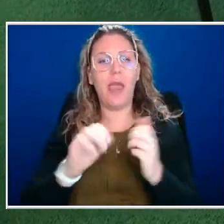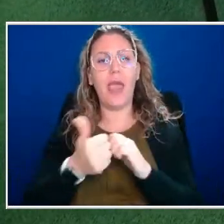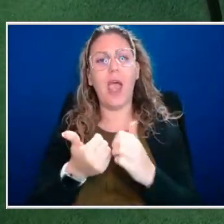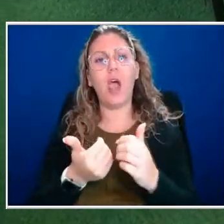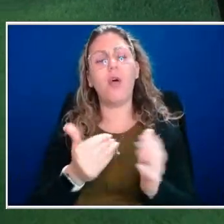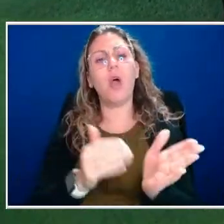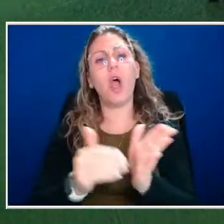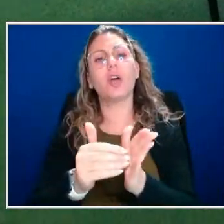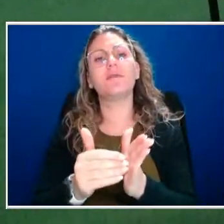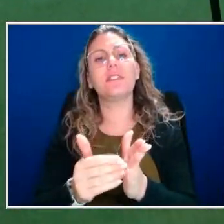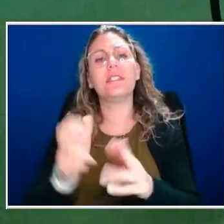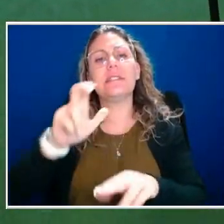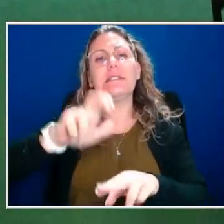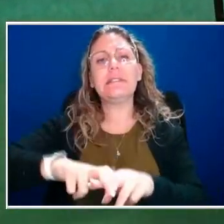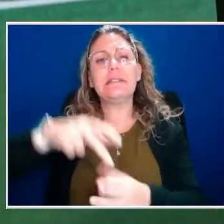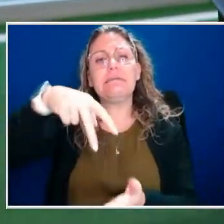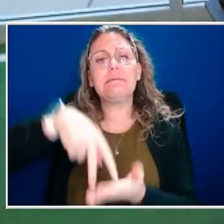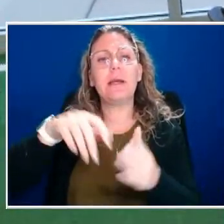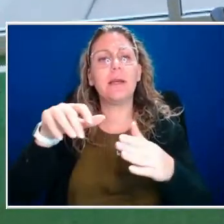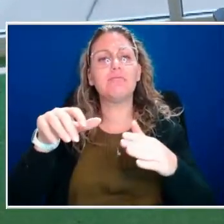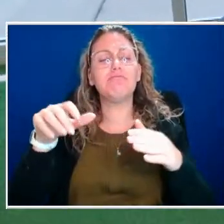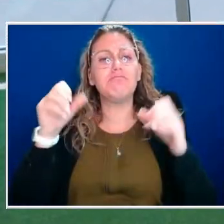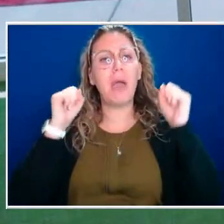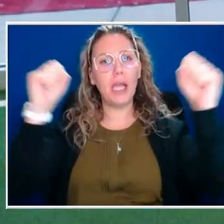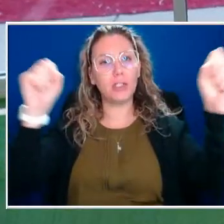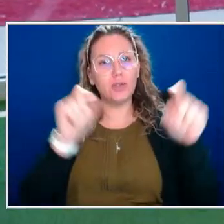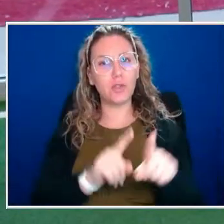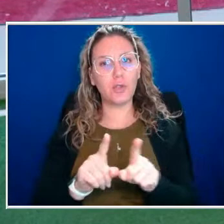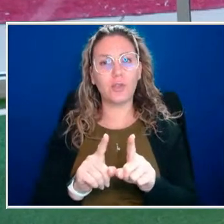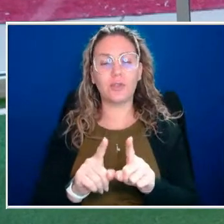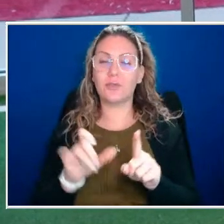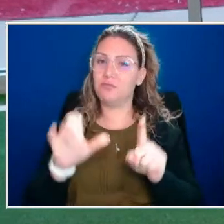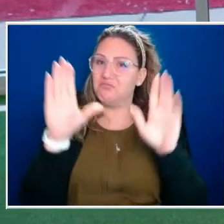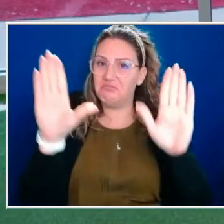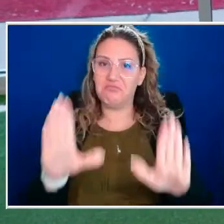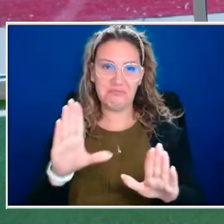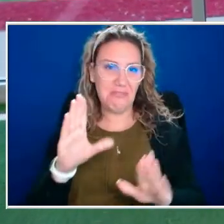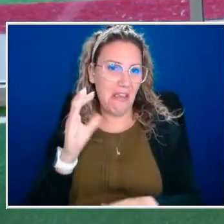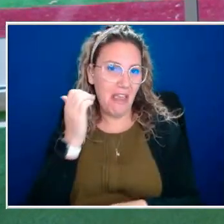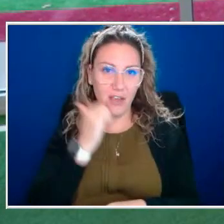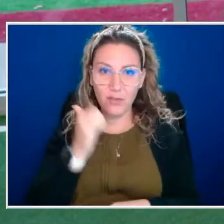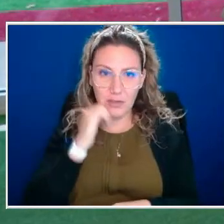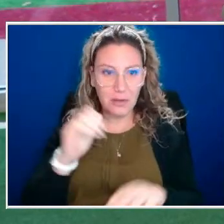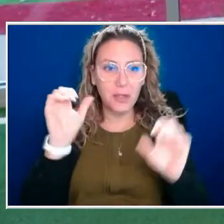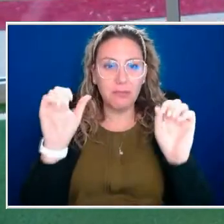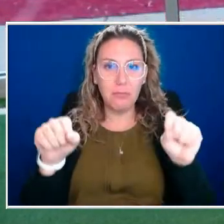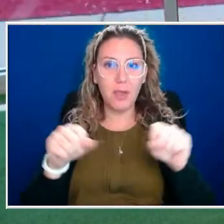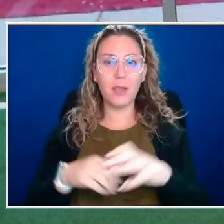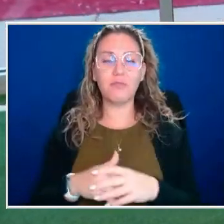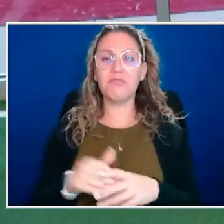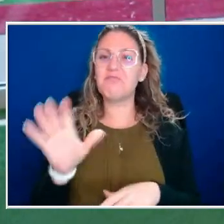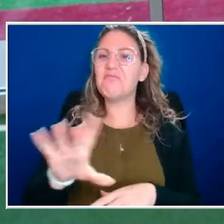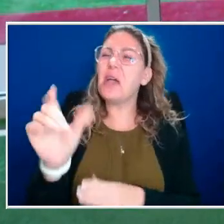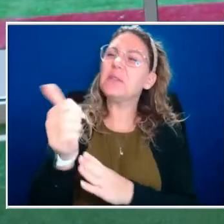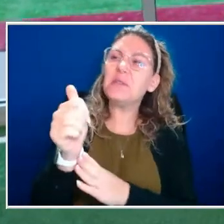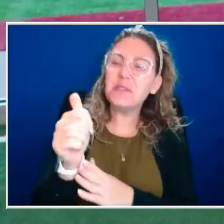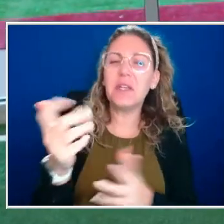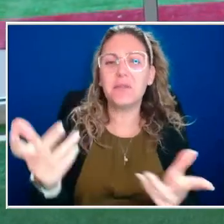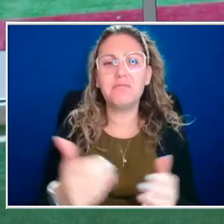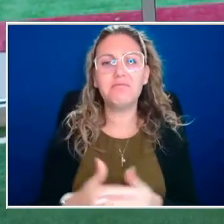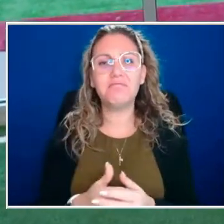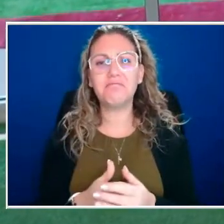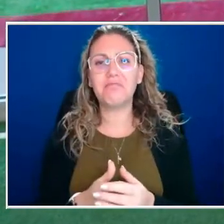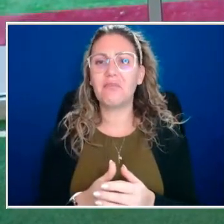sit-stand exercises with the chair? That's a great exercise that you can do every day. Okay. Just do about 10 of them just to build a little bit of muscle